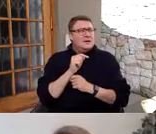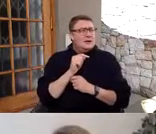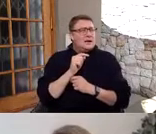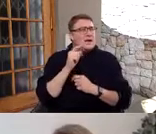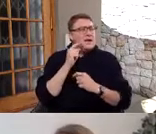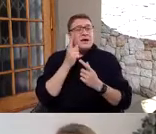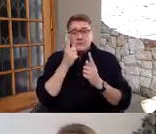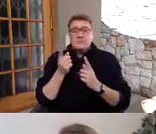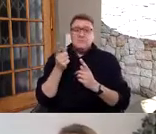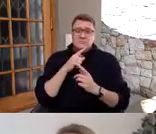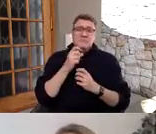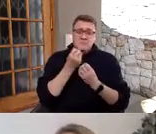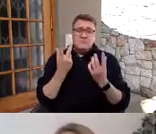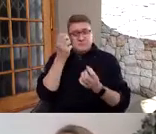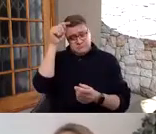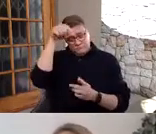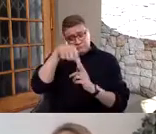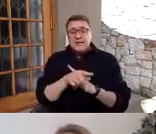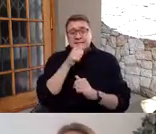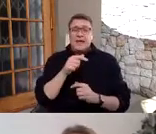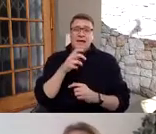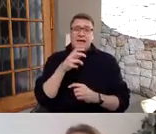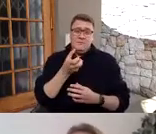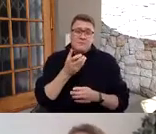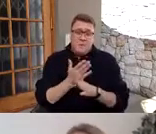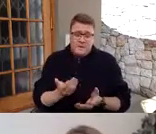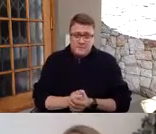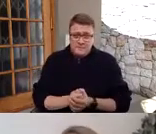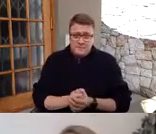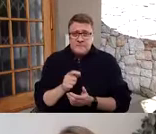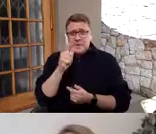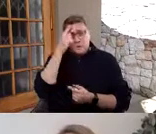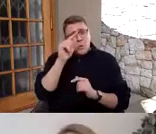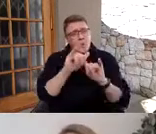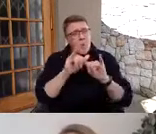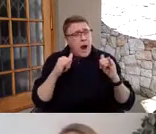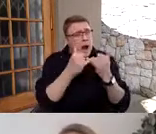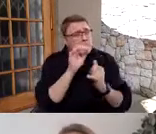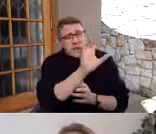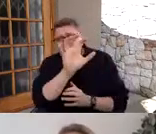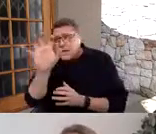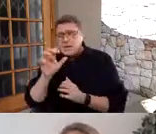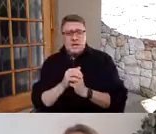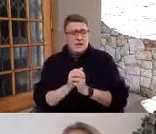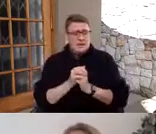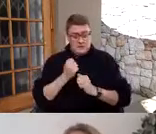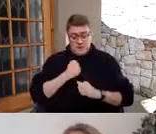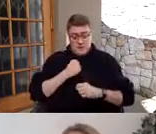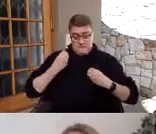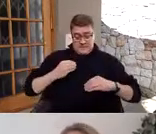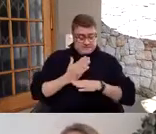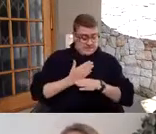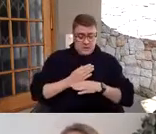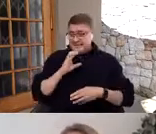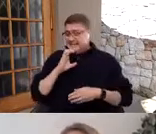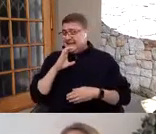filters down. And you'll know in your company or in your organization, whatever the CEO or whatever the